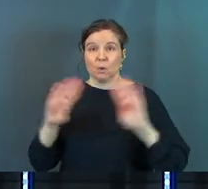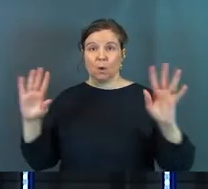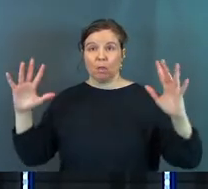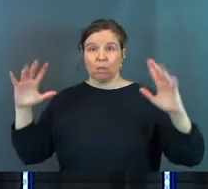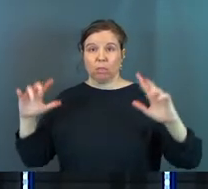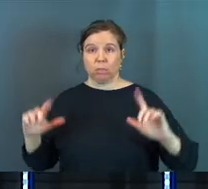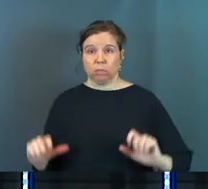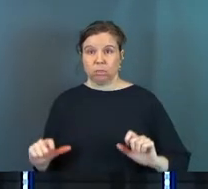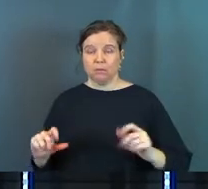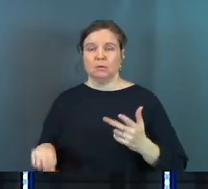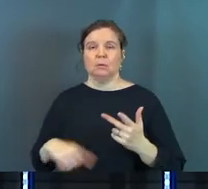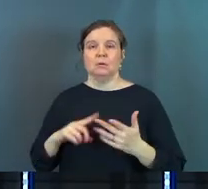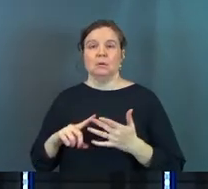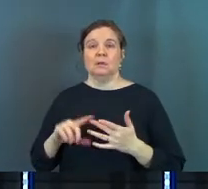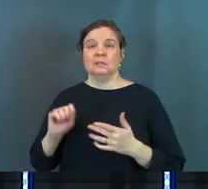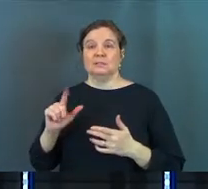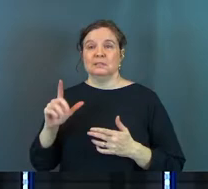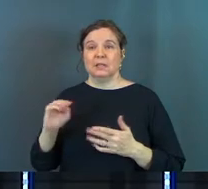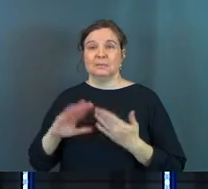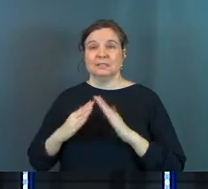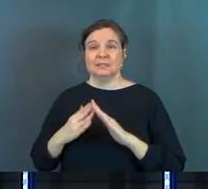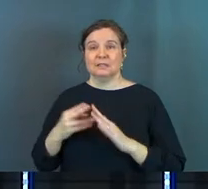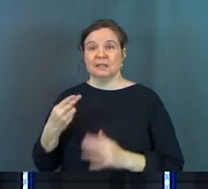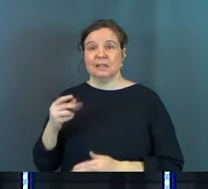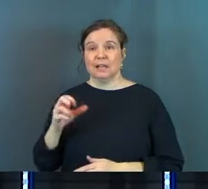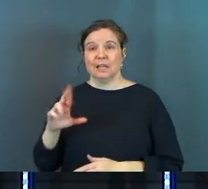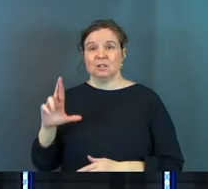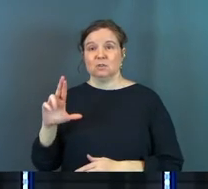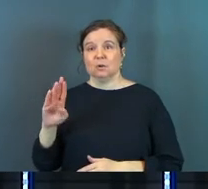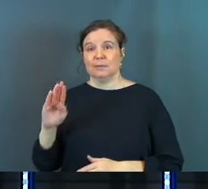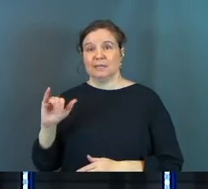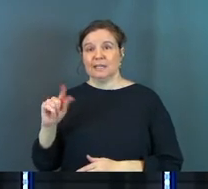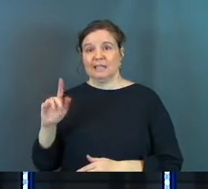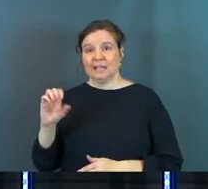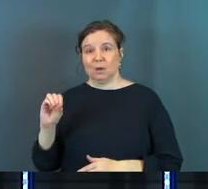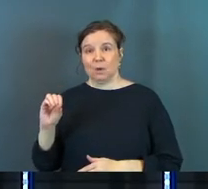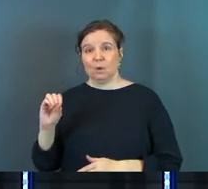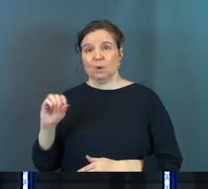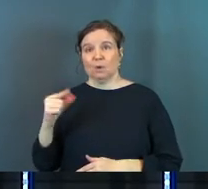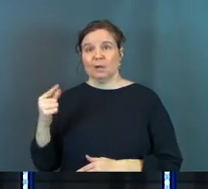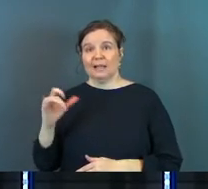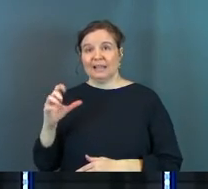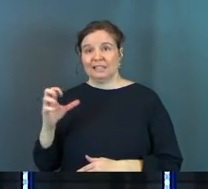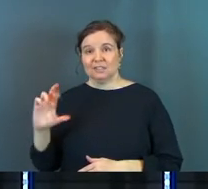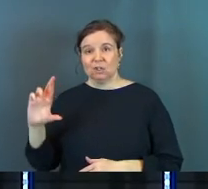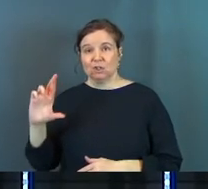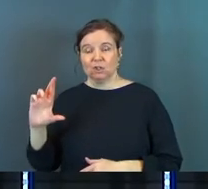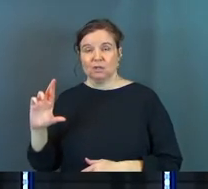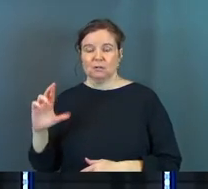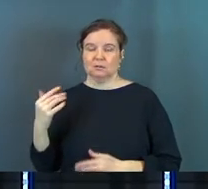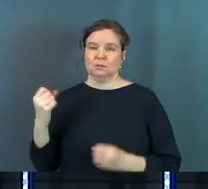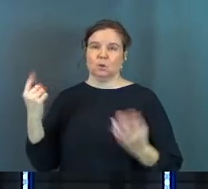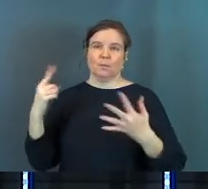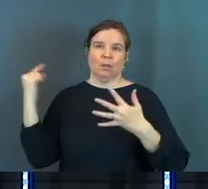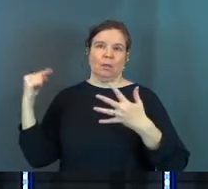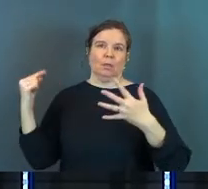came a-falling down. Solomon's cities of Hazor, Megiddo, Gezer. So